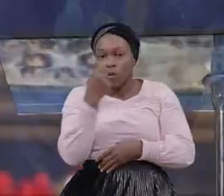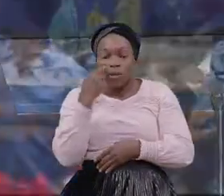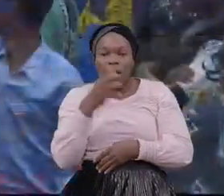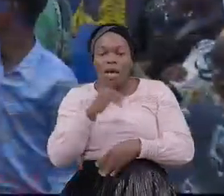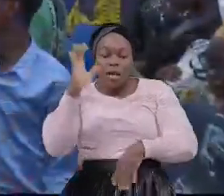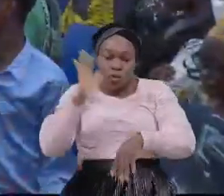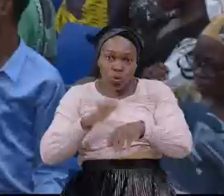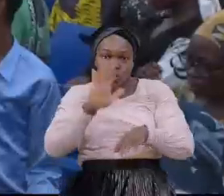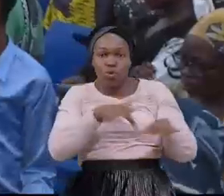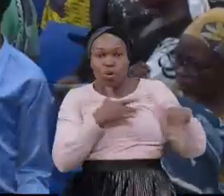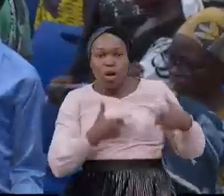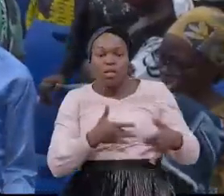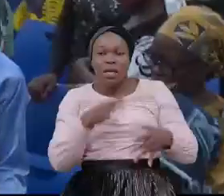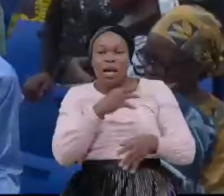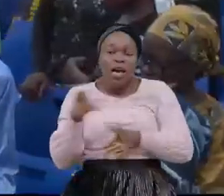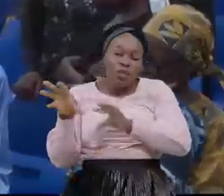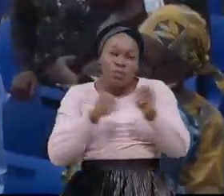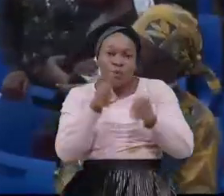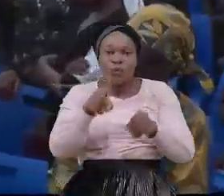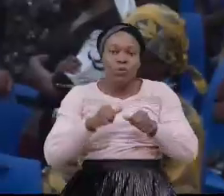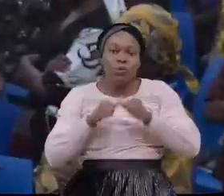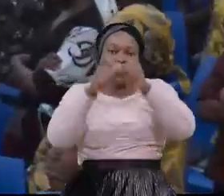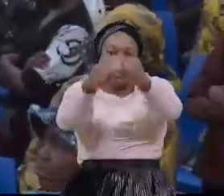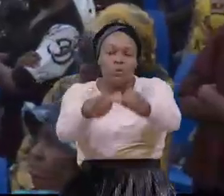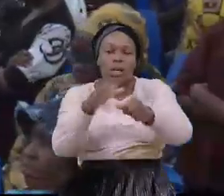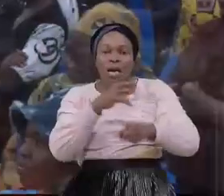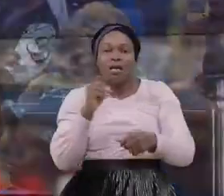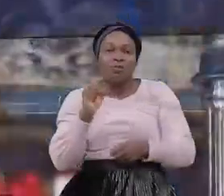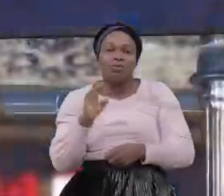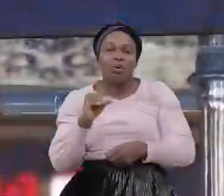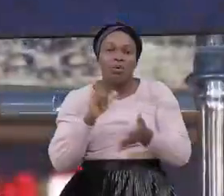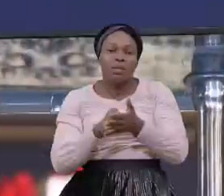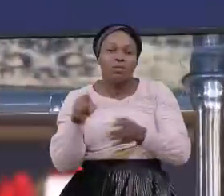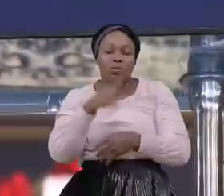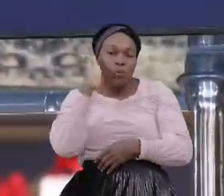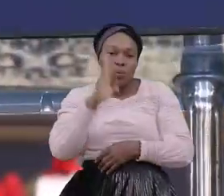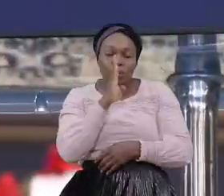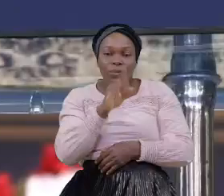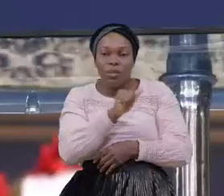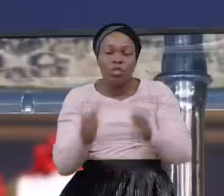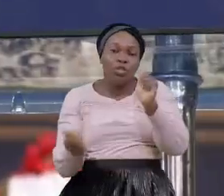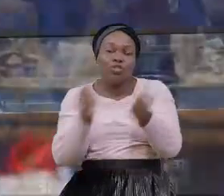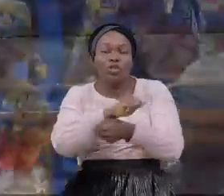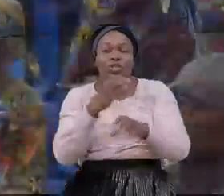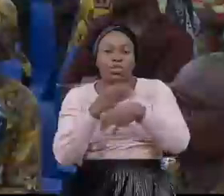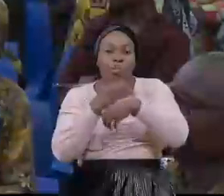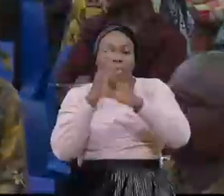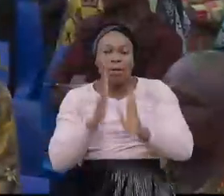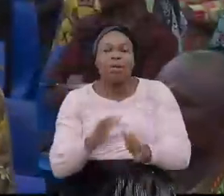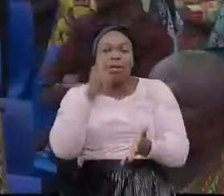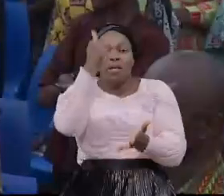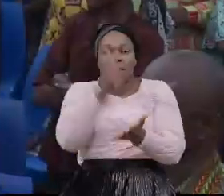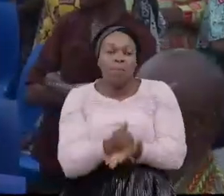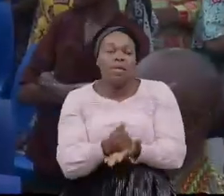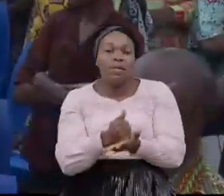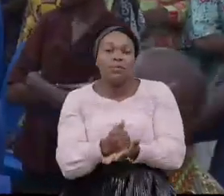And the Lord move you up so that you will be a change maker. If you accept,